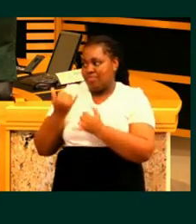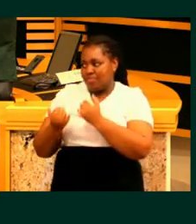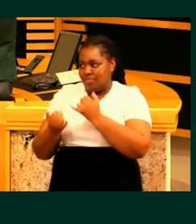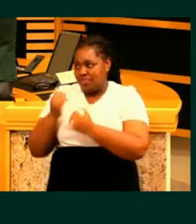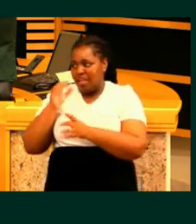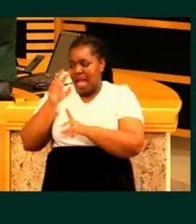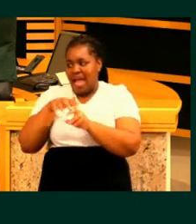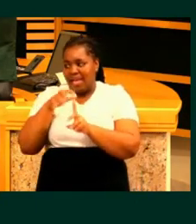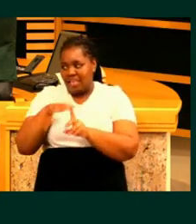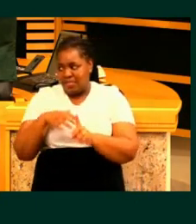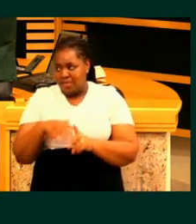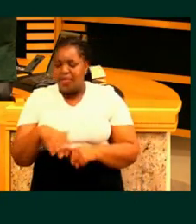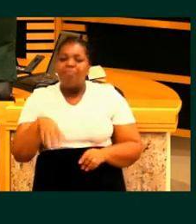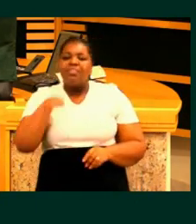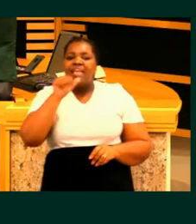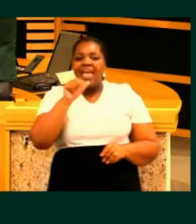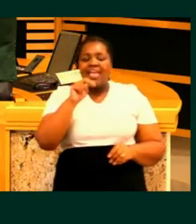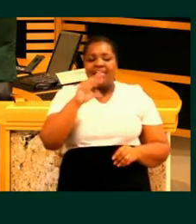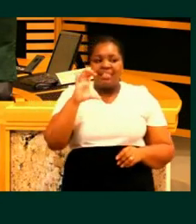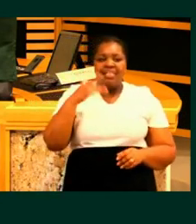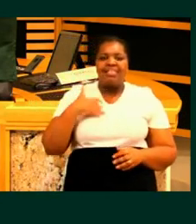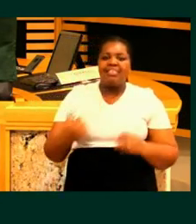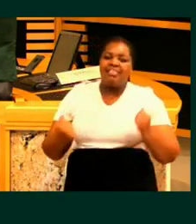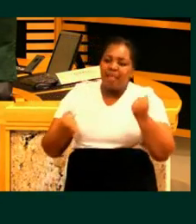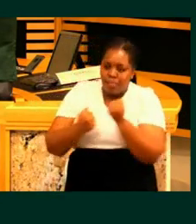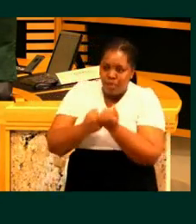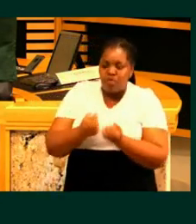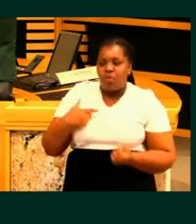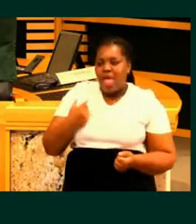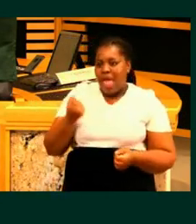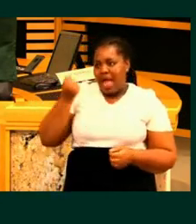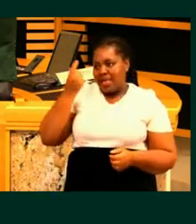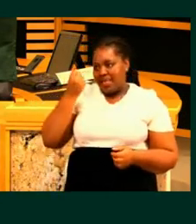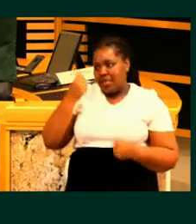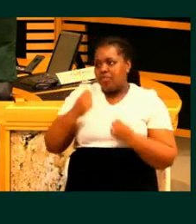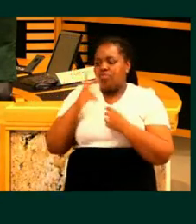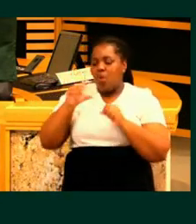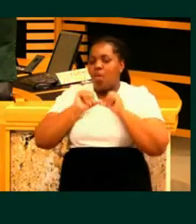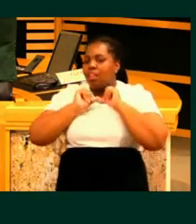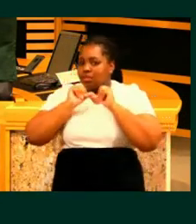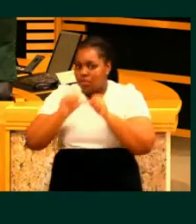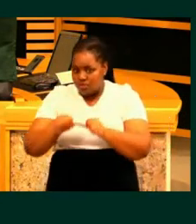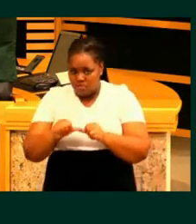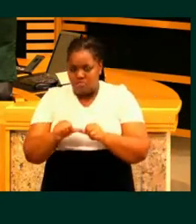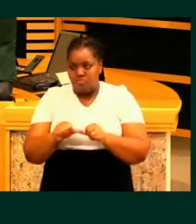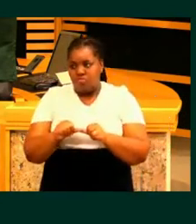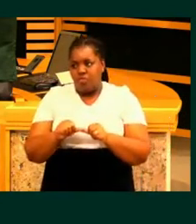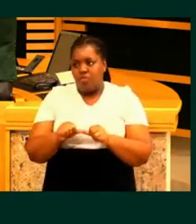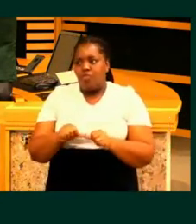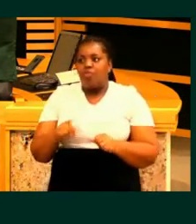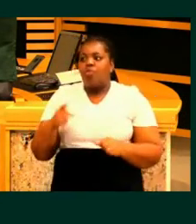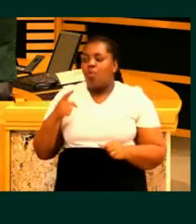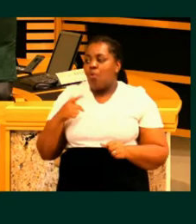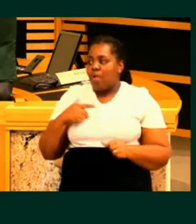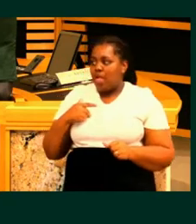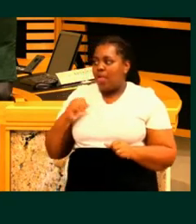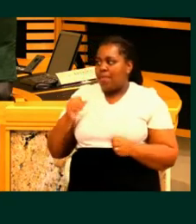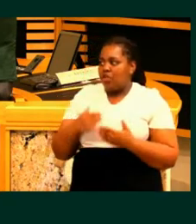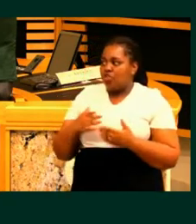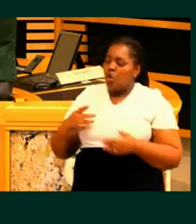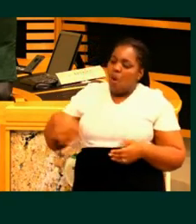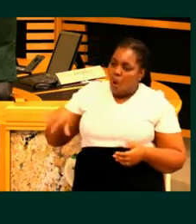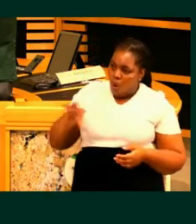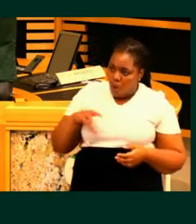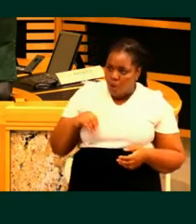violence the NC supports the motion with the understanding that sexual harassment continues to be exist and is imperative that we all